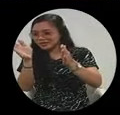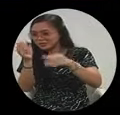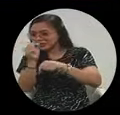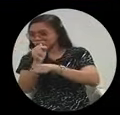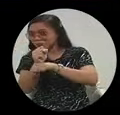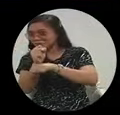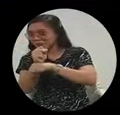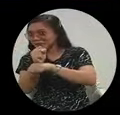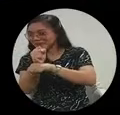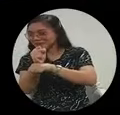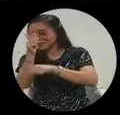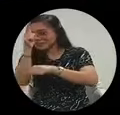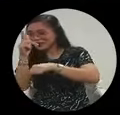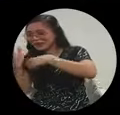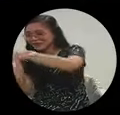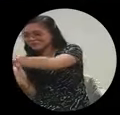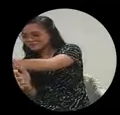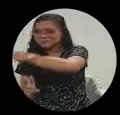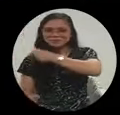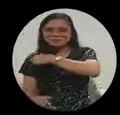Nothing else.